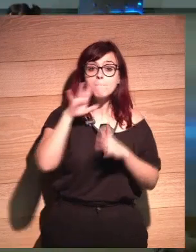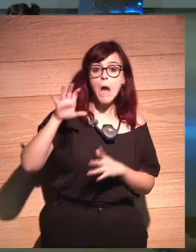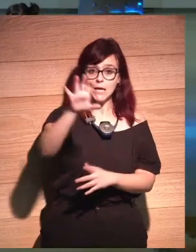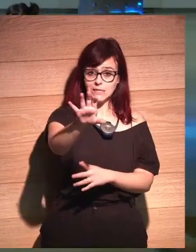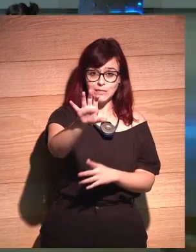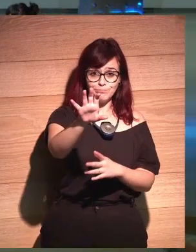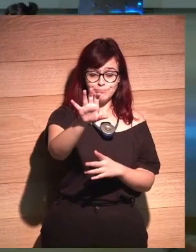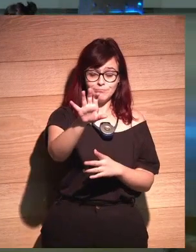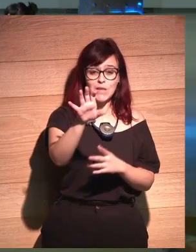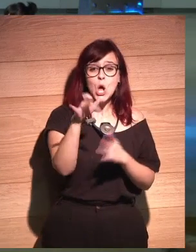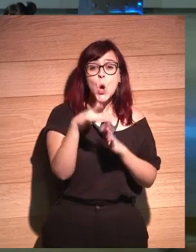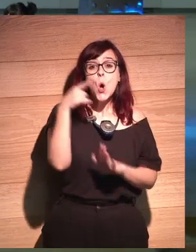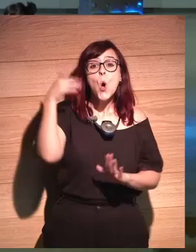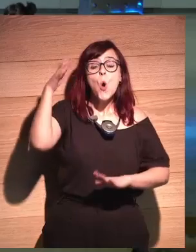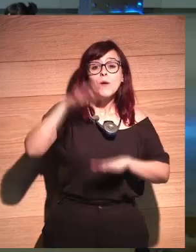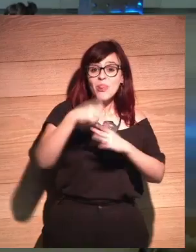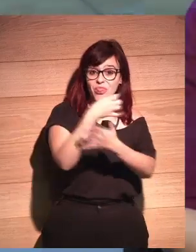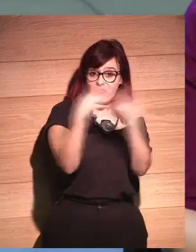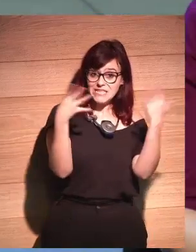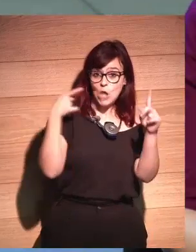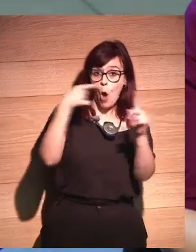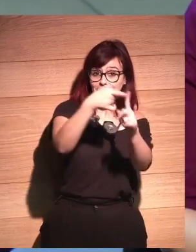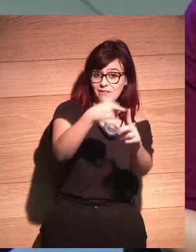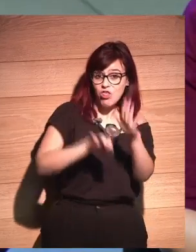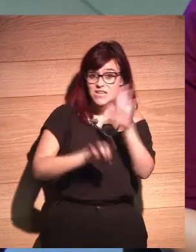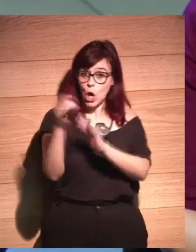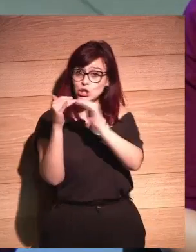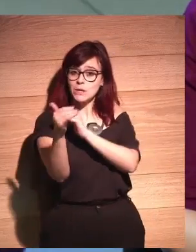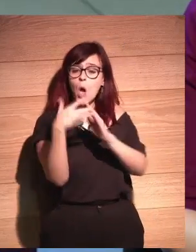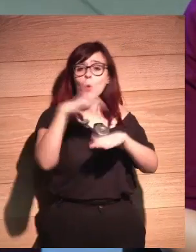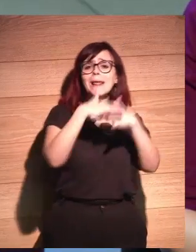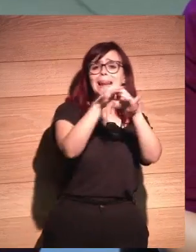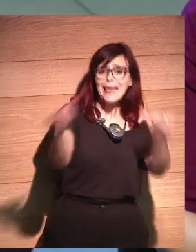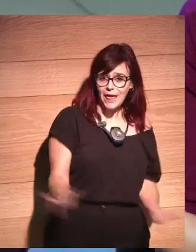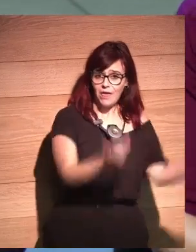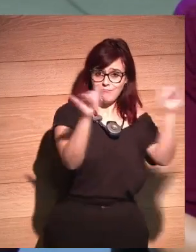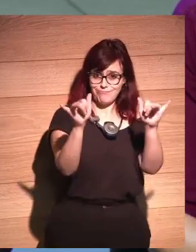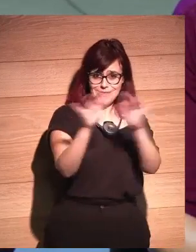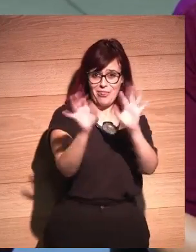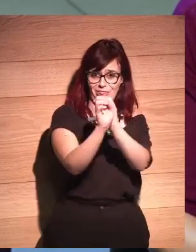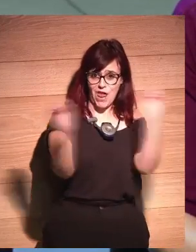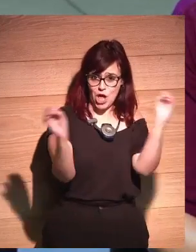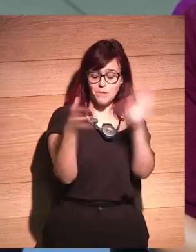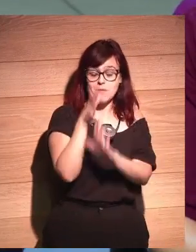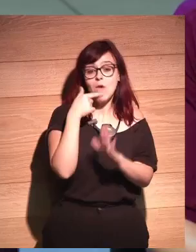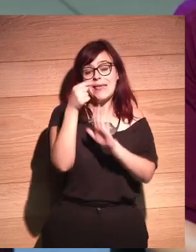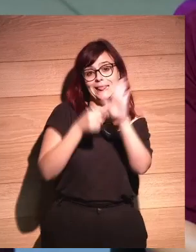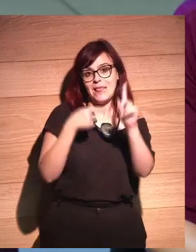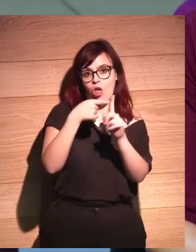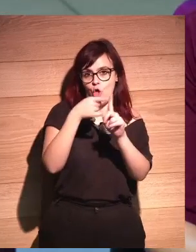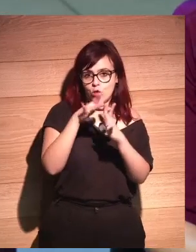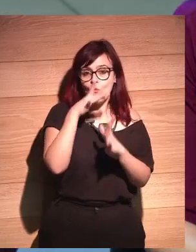SDGs around the world, and our country does not fulfill any of the 17